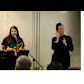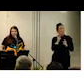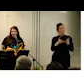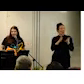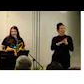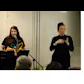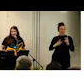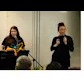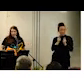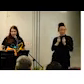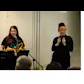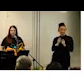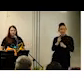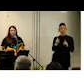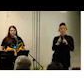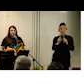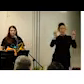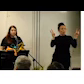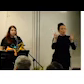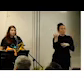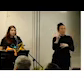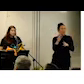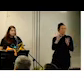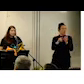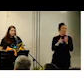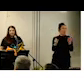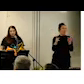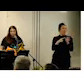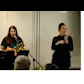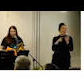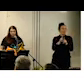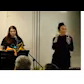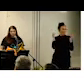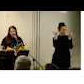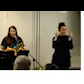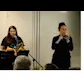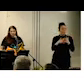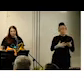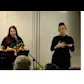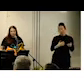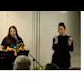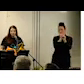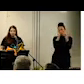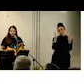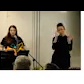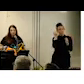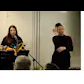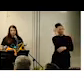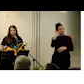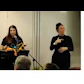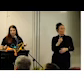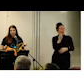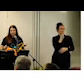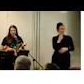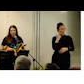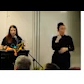to call the bad time at a party. So you're a little mouse and you're going to a party, and you build up all